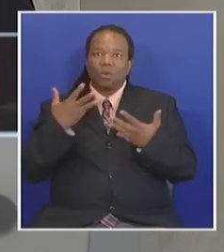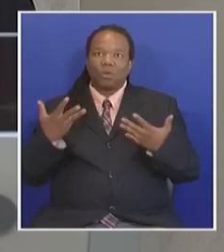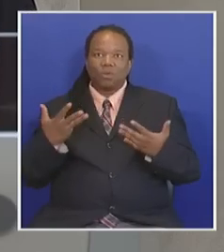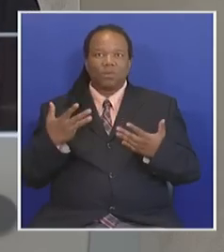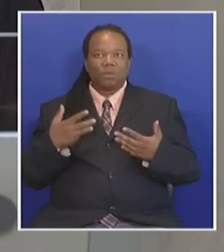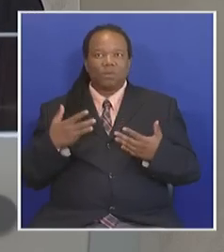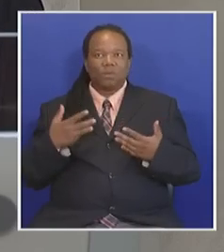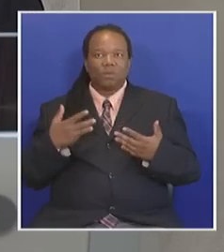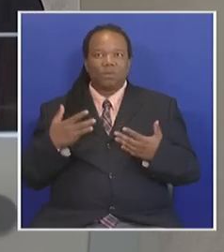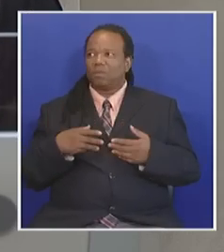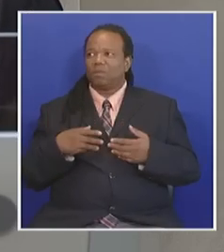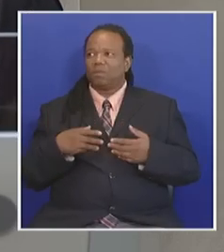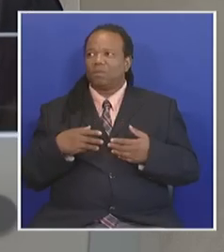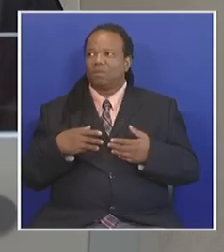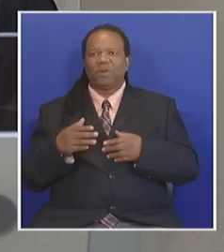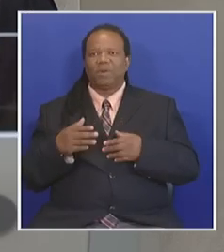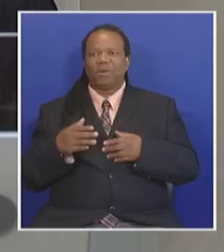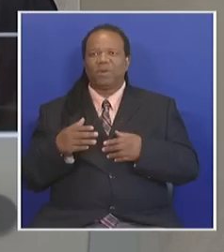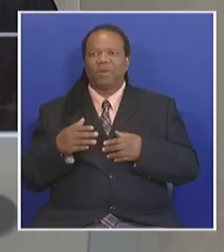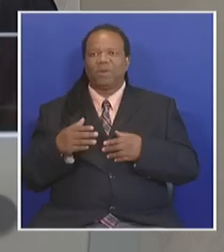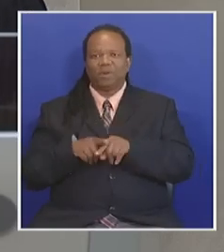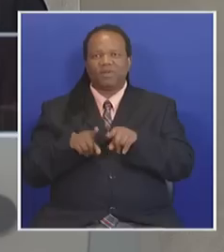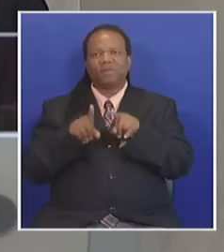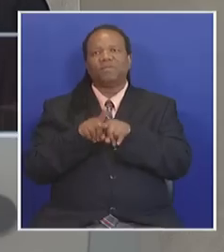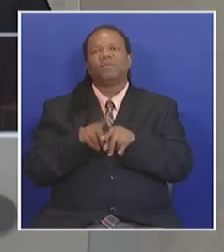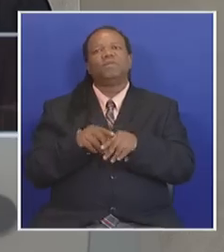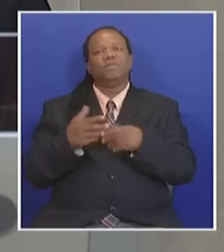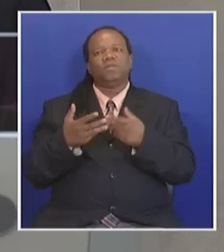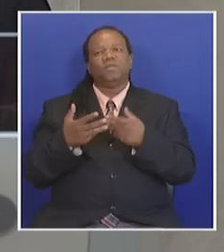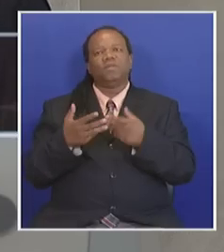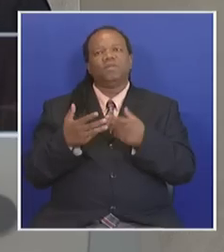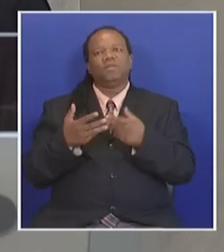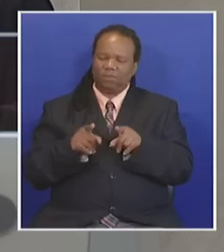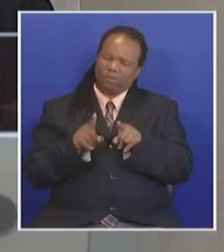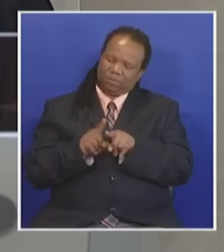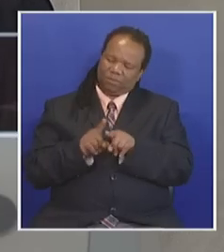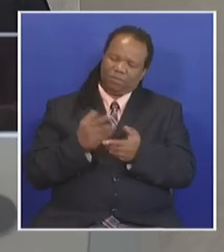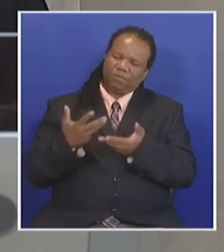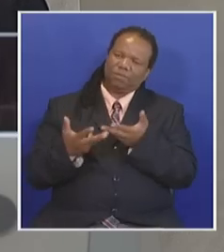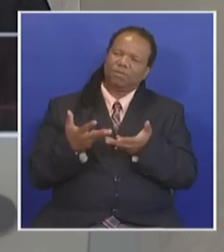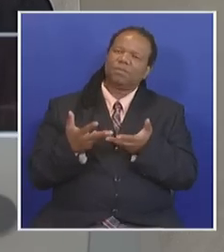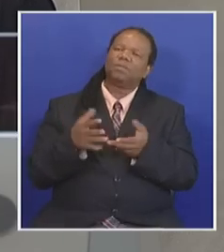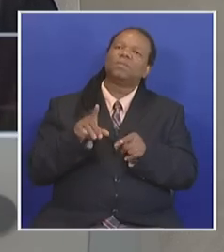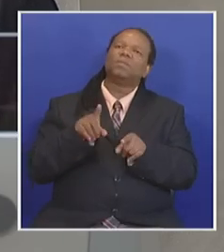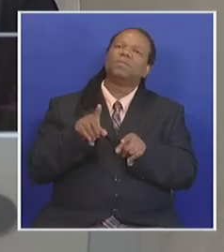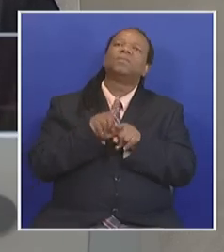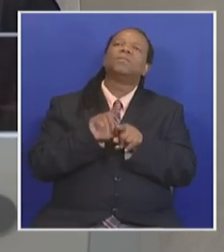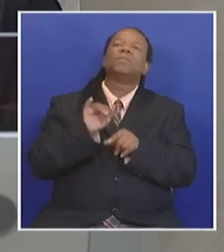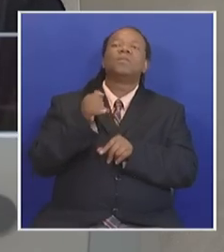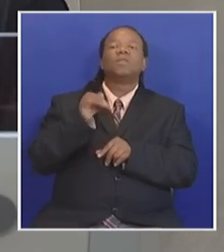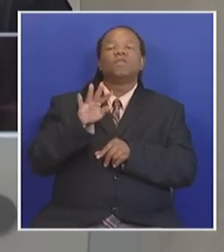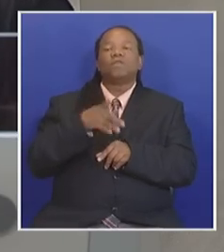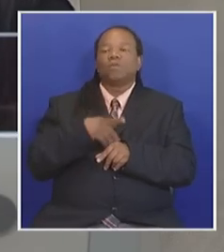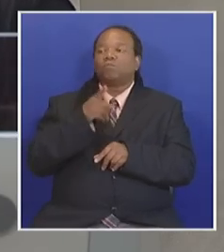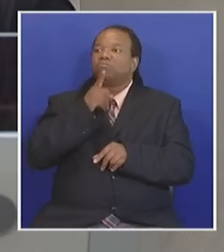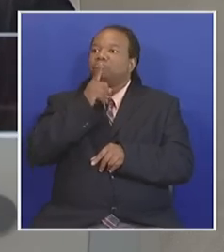choose racism. Each time you fail to reverse prejudice, you perpetuate it. The failure to speak and act